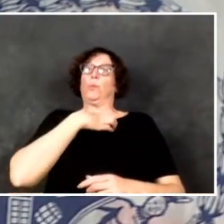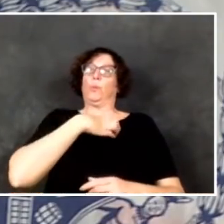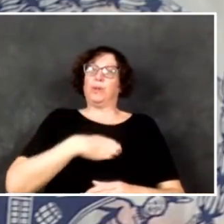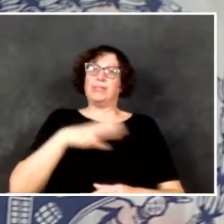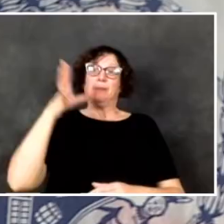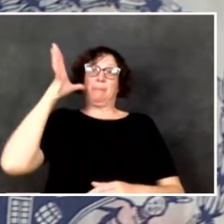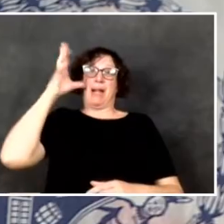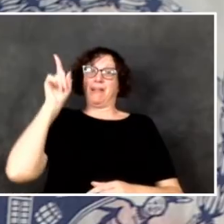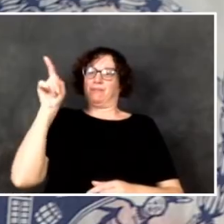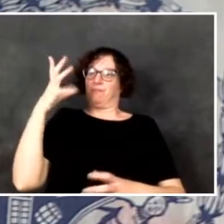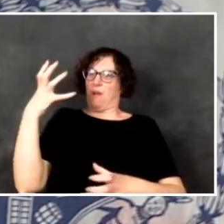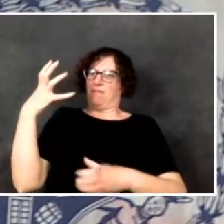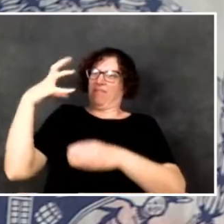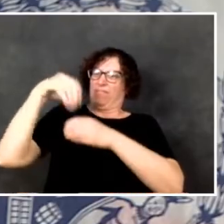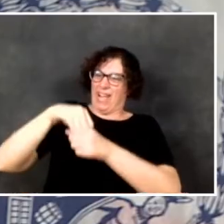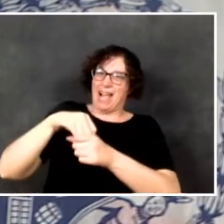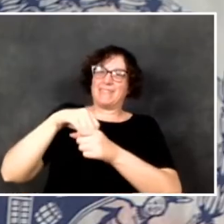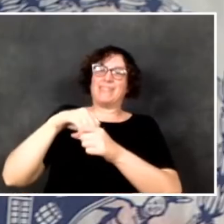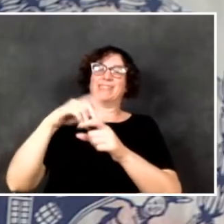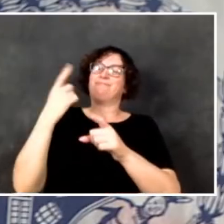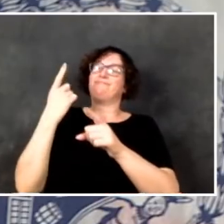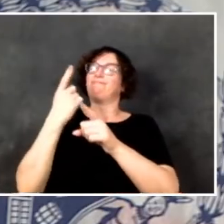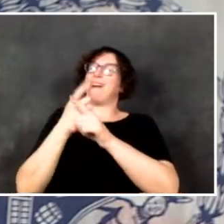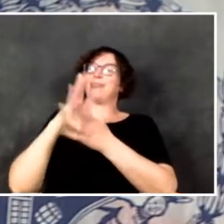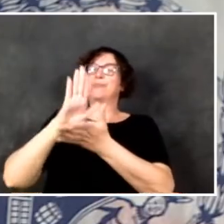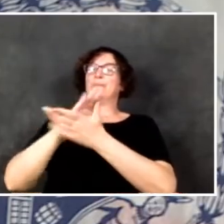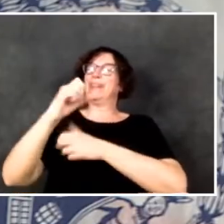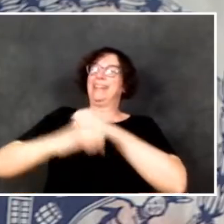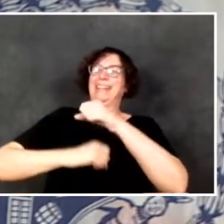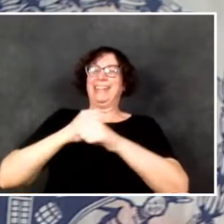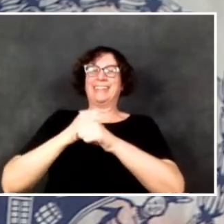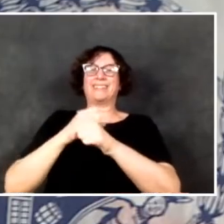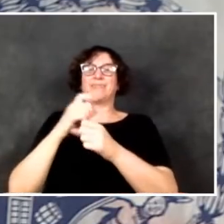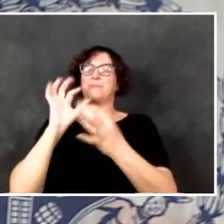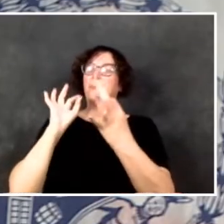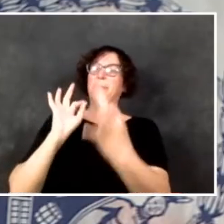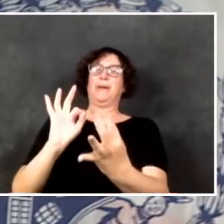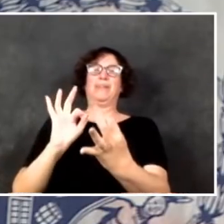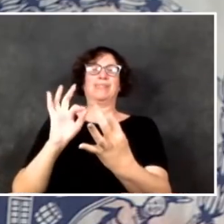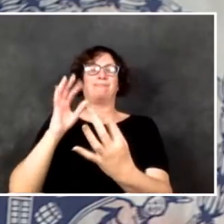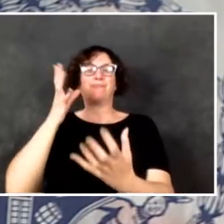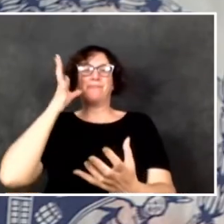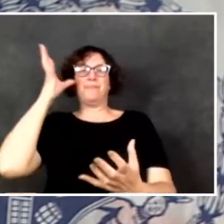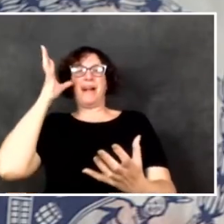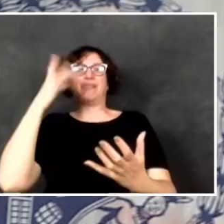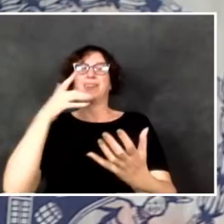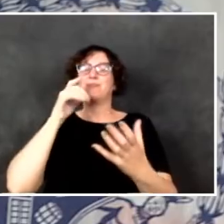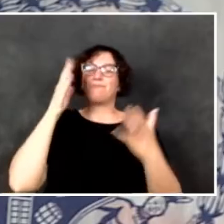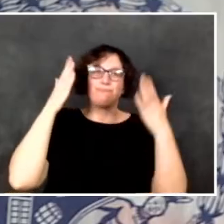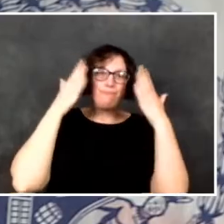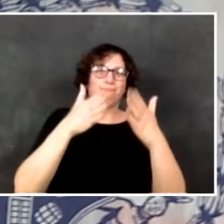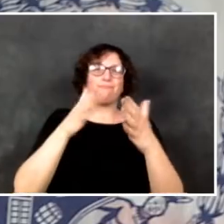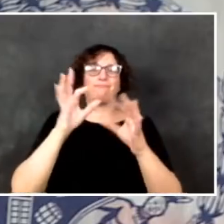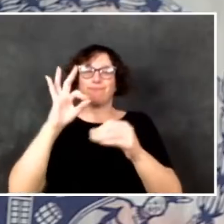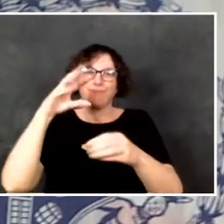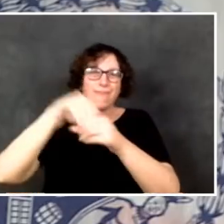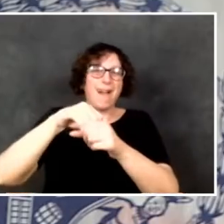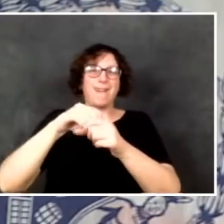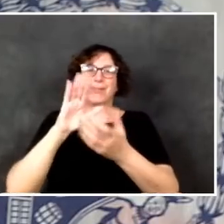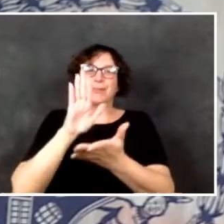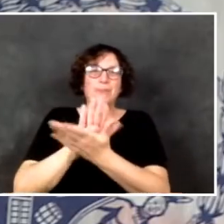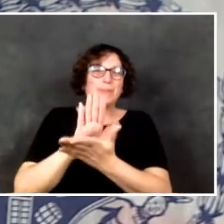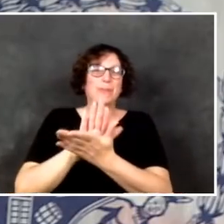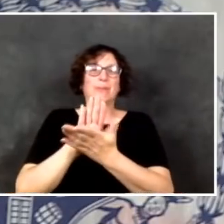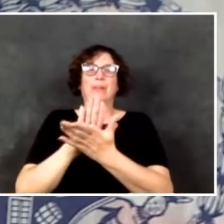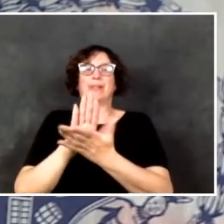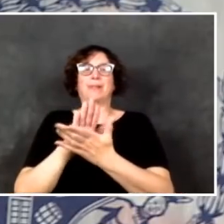to communicate more and think together about how to best serve the kids and make sure the kids are focused. Kids are going through a lot right now.